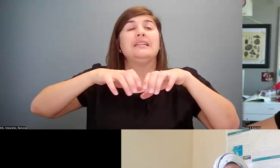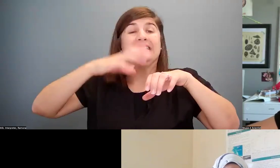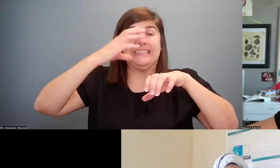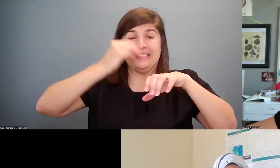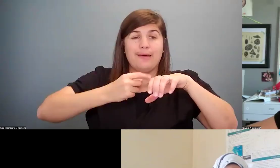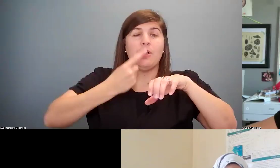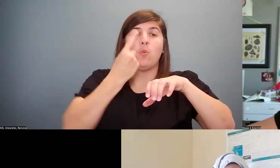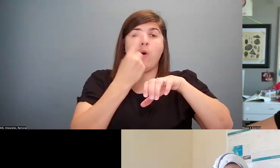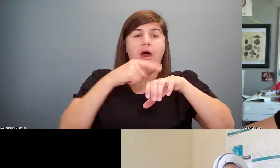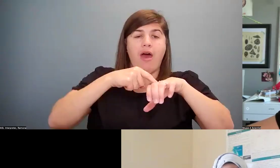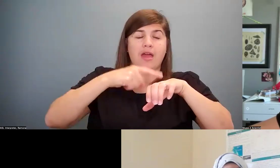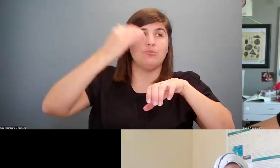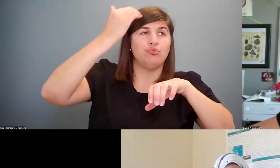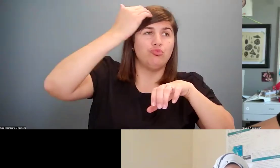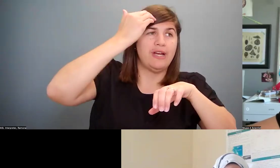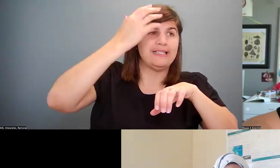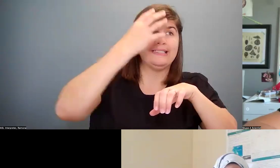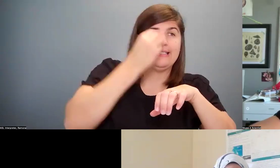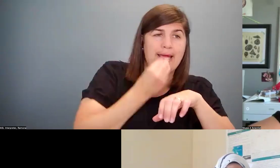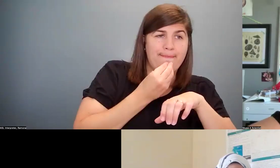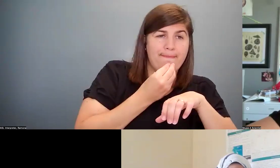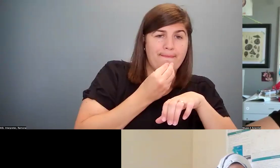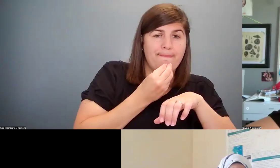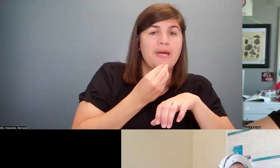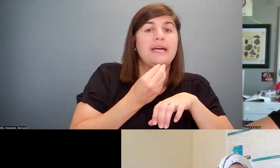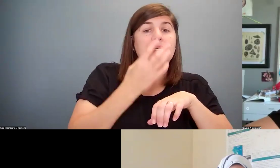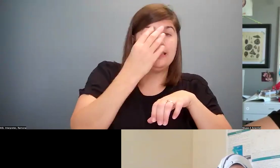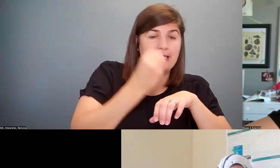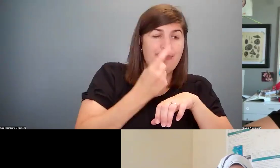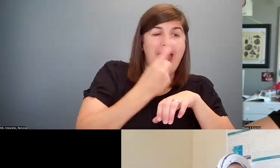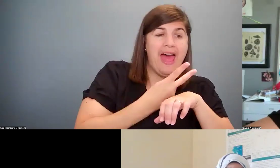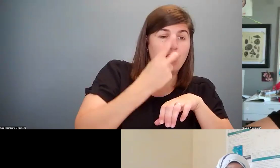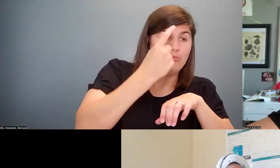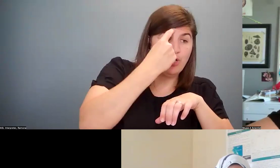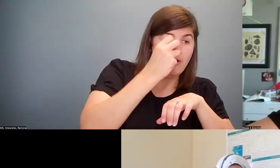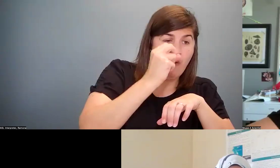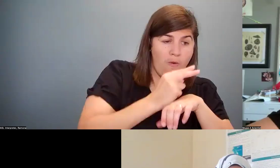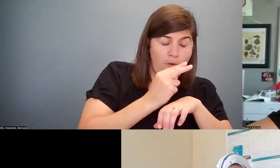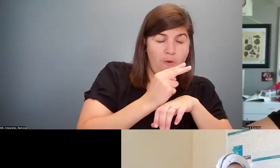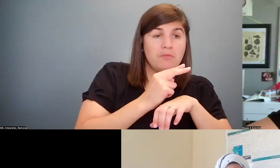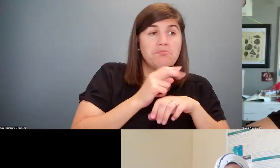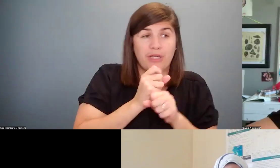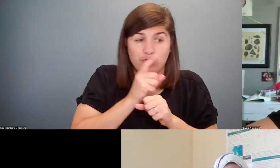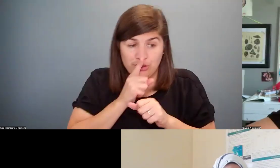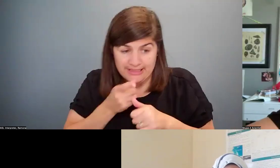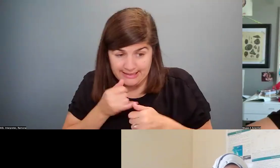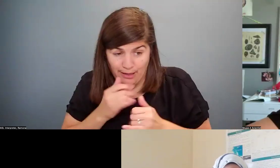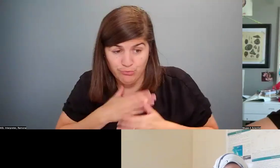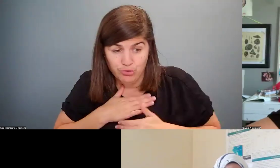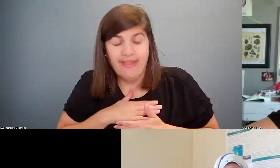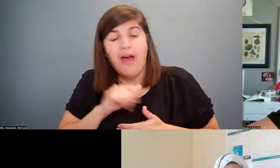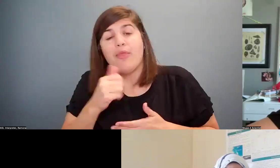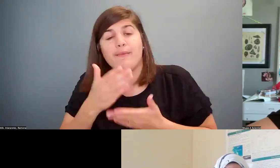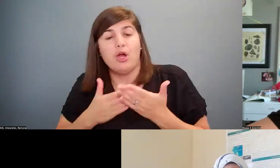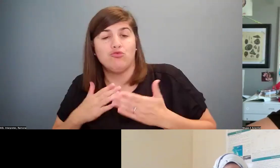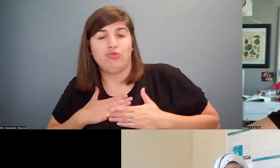one hemisphere of their brain asleep at a time. So when they go to sleep, half their brain is on, making sure they're breathing, the other half is resting. And they're